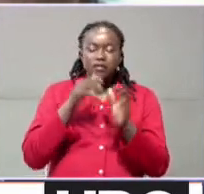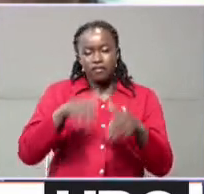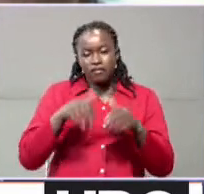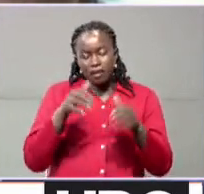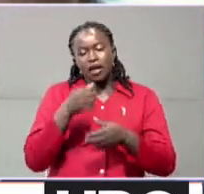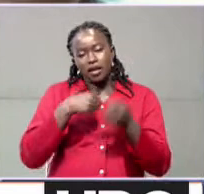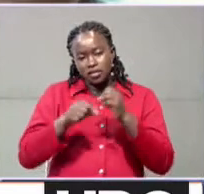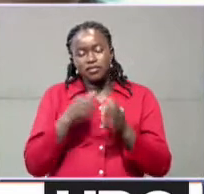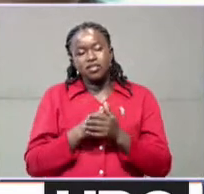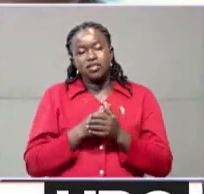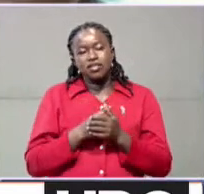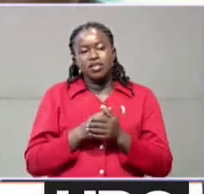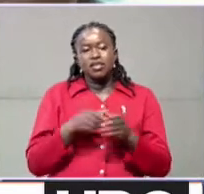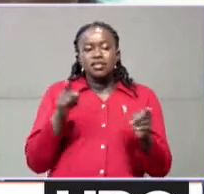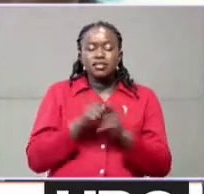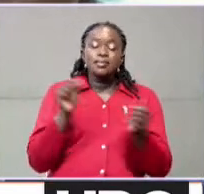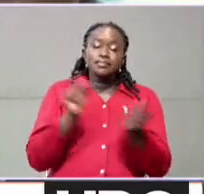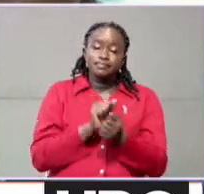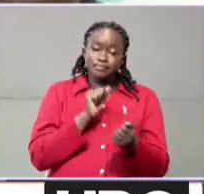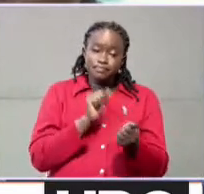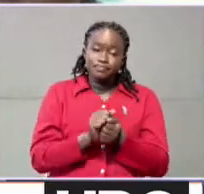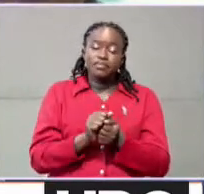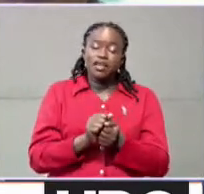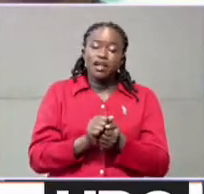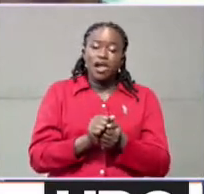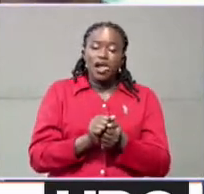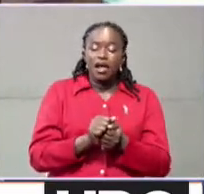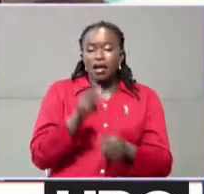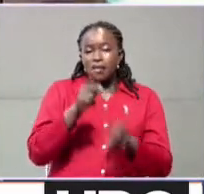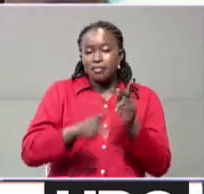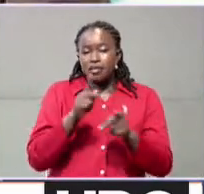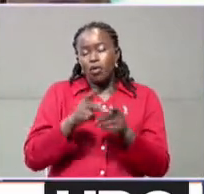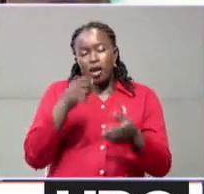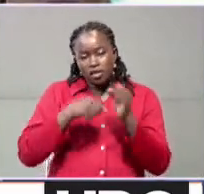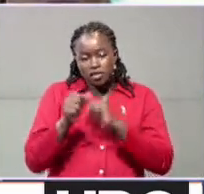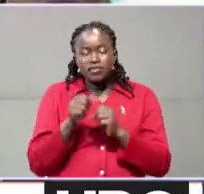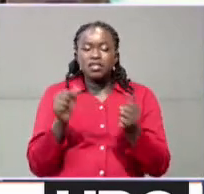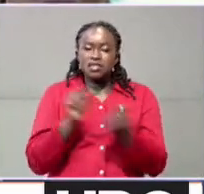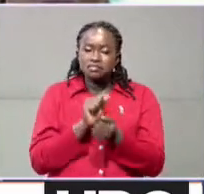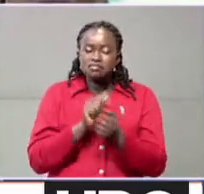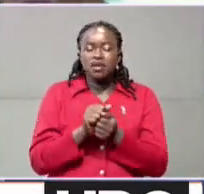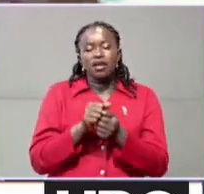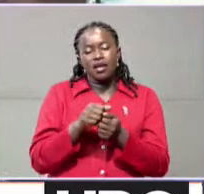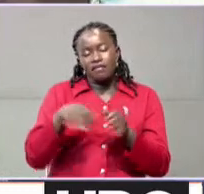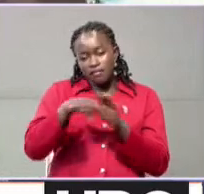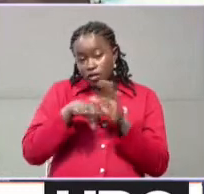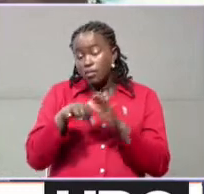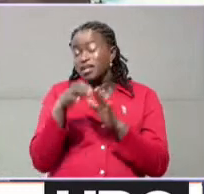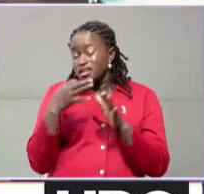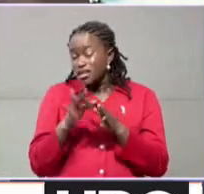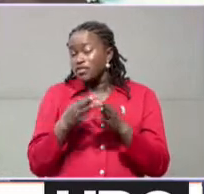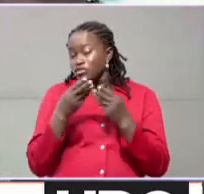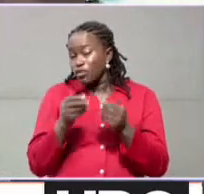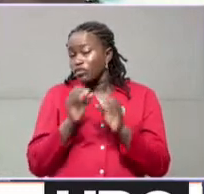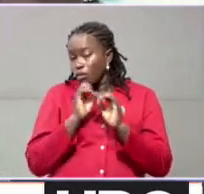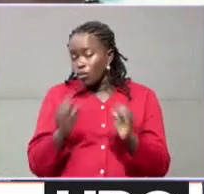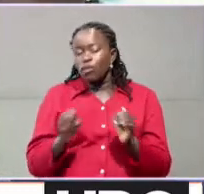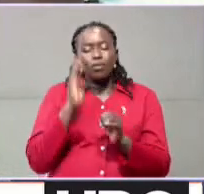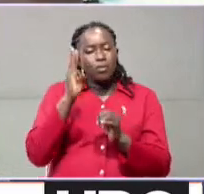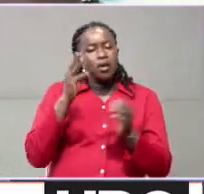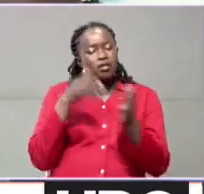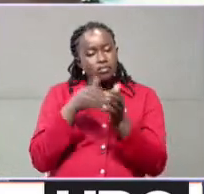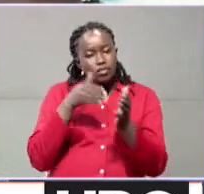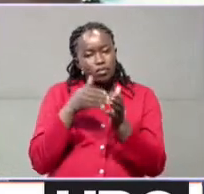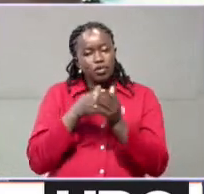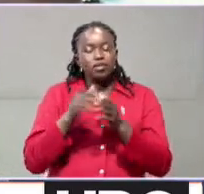if it is harmful human activities human practices on the environment are not addressed this will affect success of